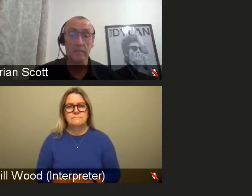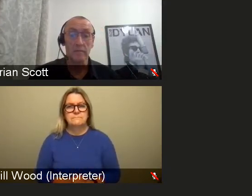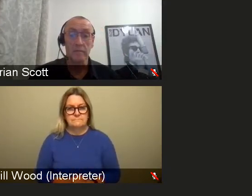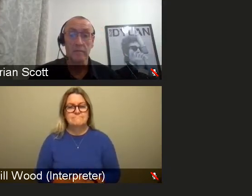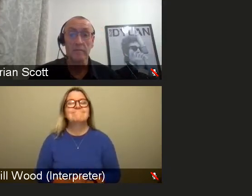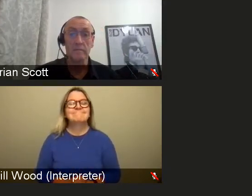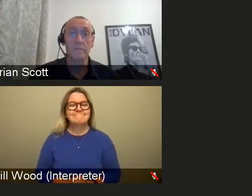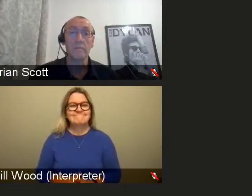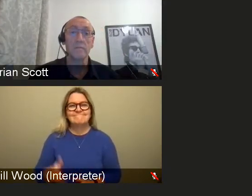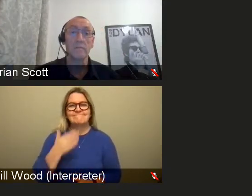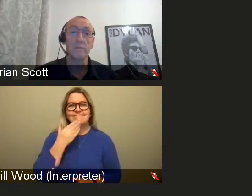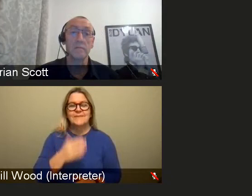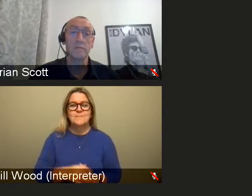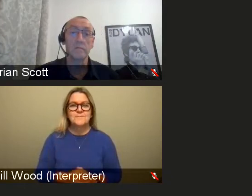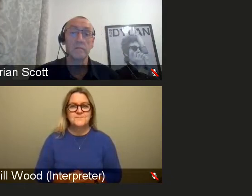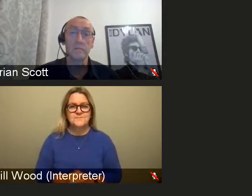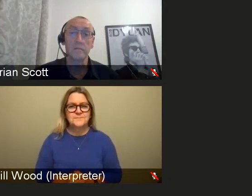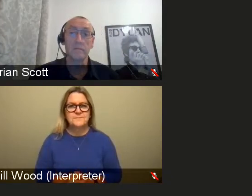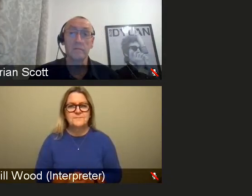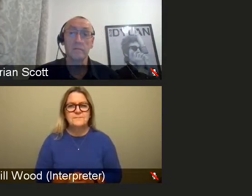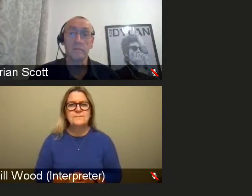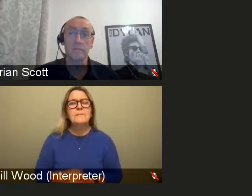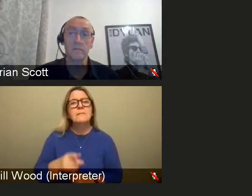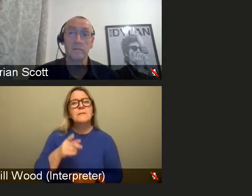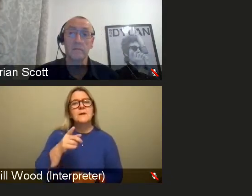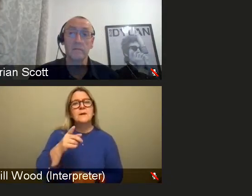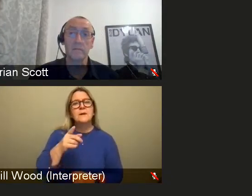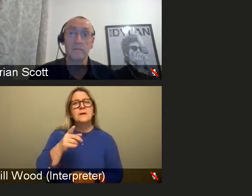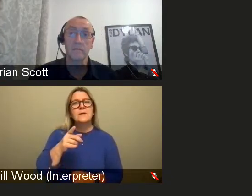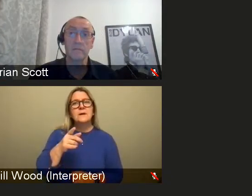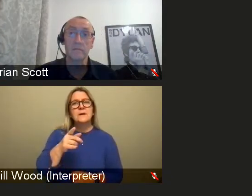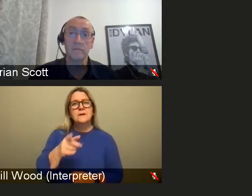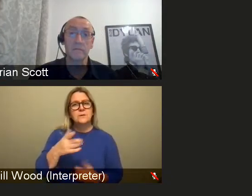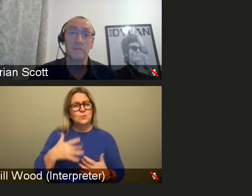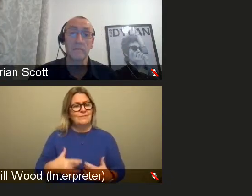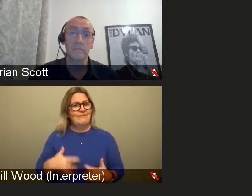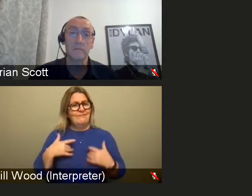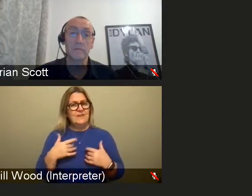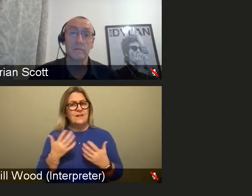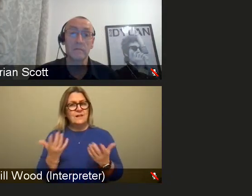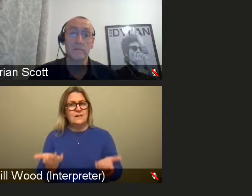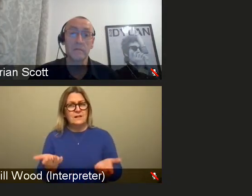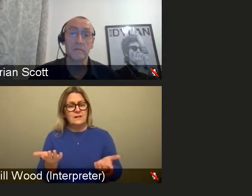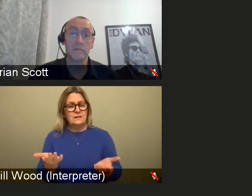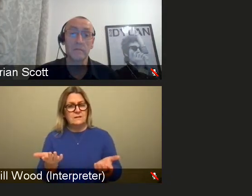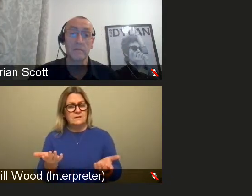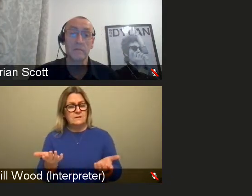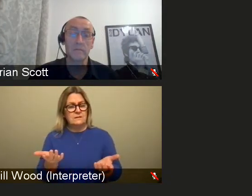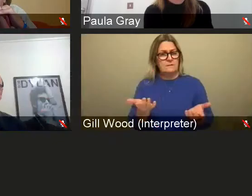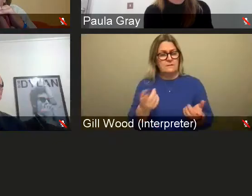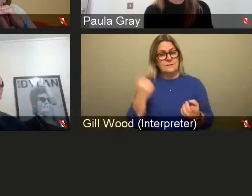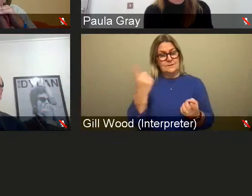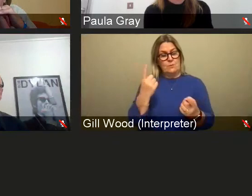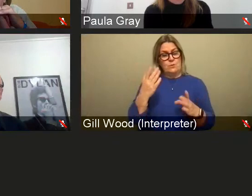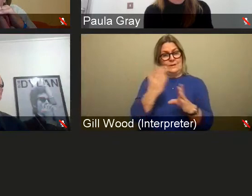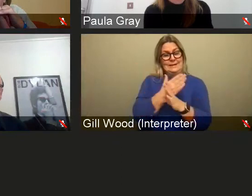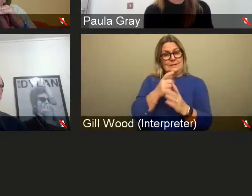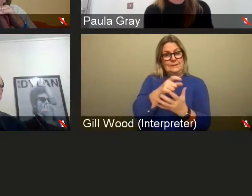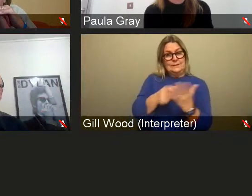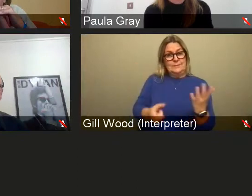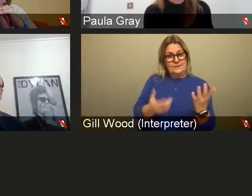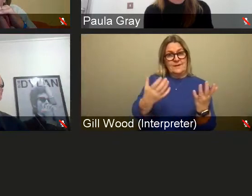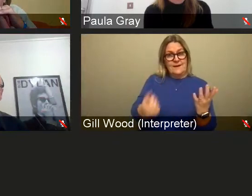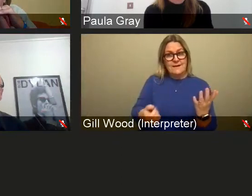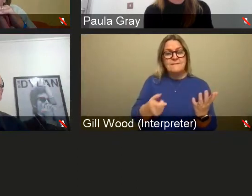Absolutely. Do you feel, Gary, I wonder if you share my feeling on this as someone with a hidden disability as well, that when you applied